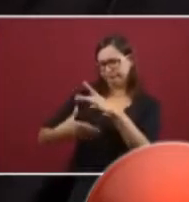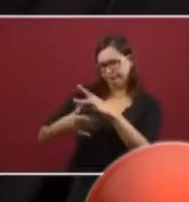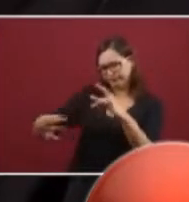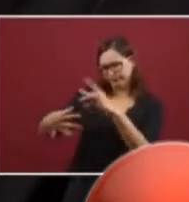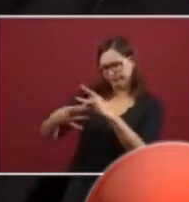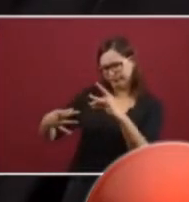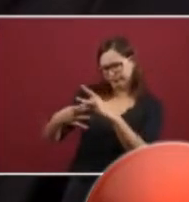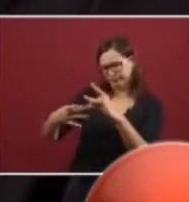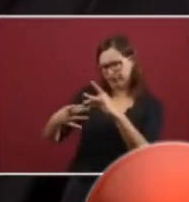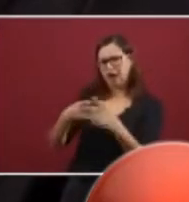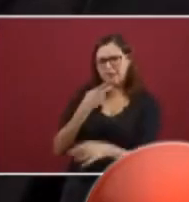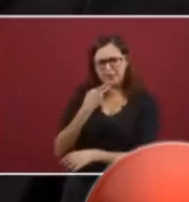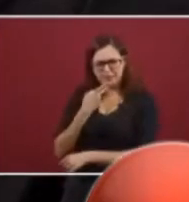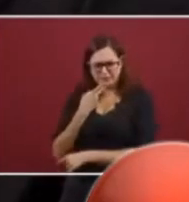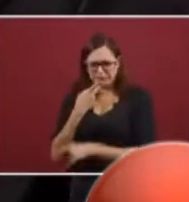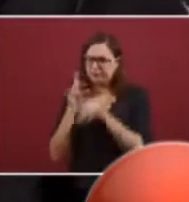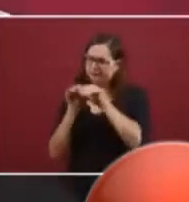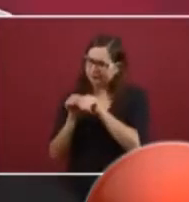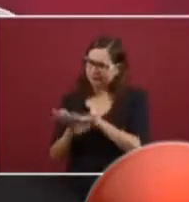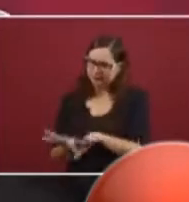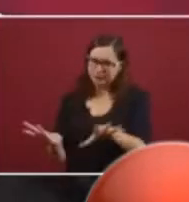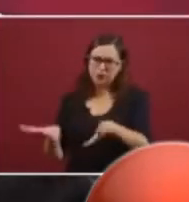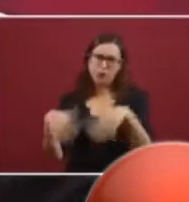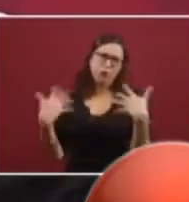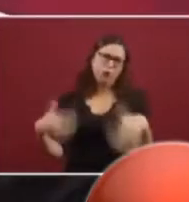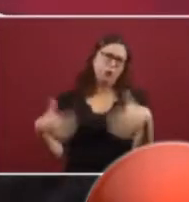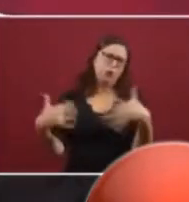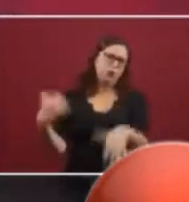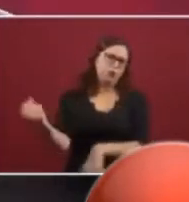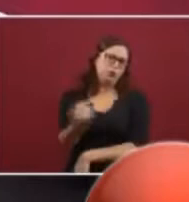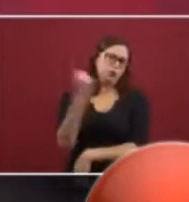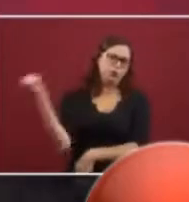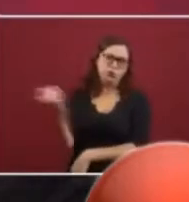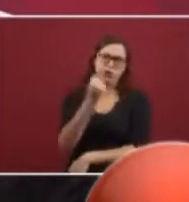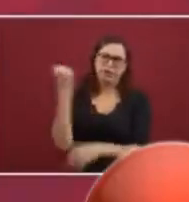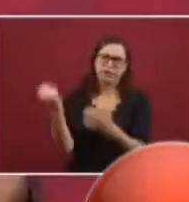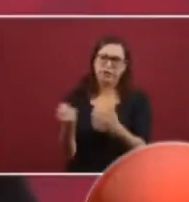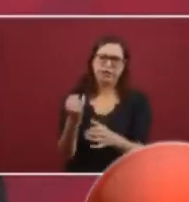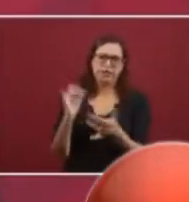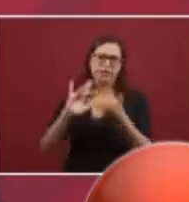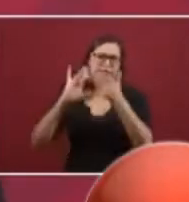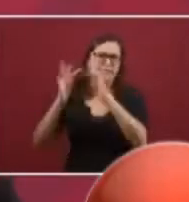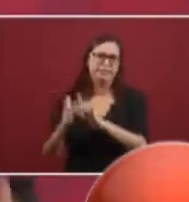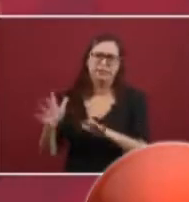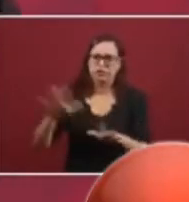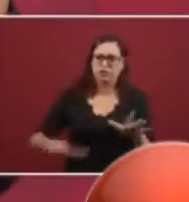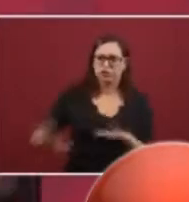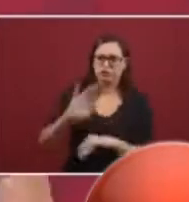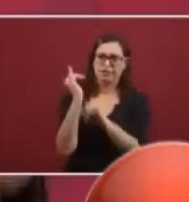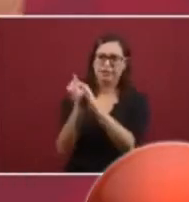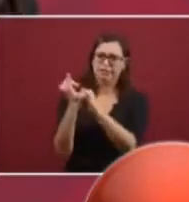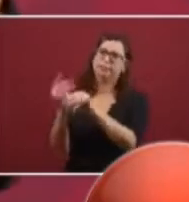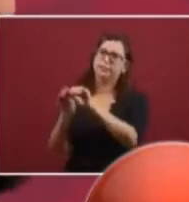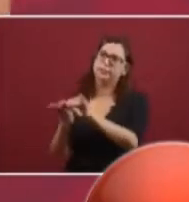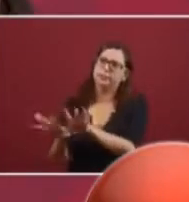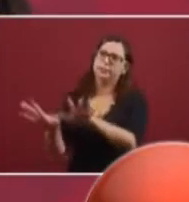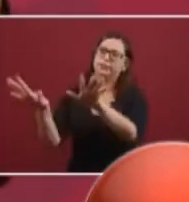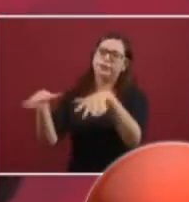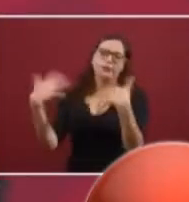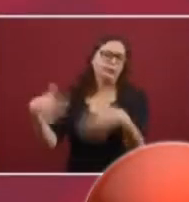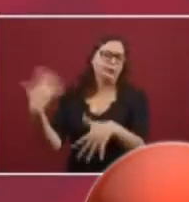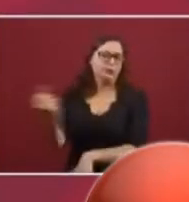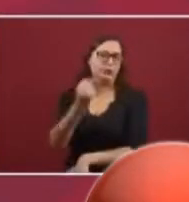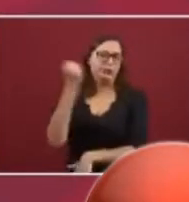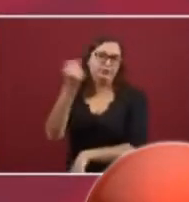And that's why I say that the World Wide Web is holy, because the conventional media were